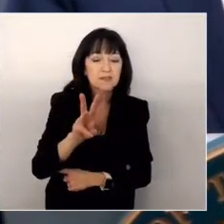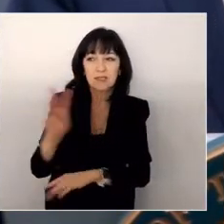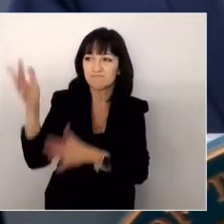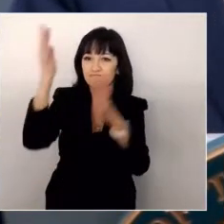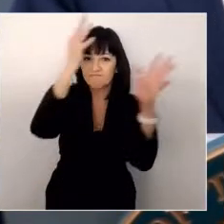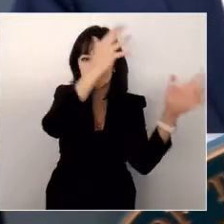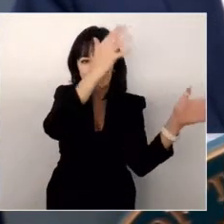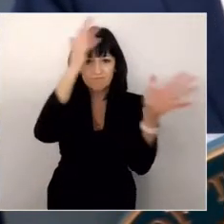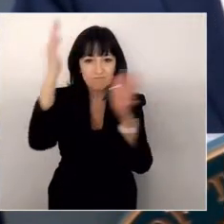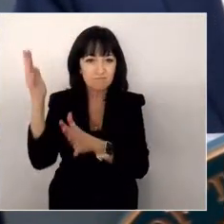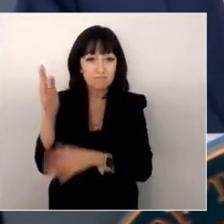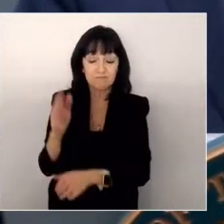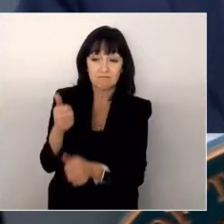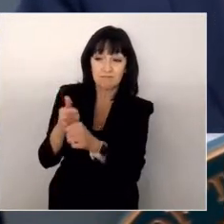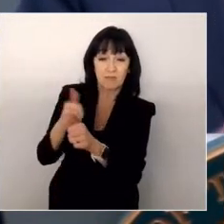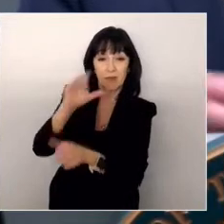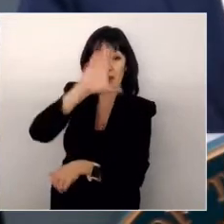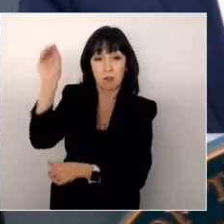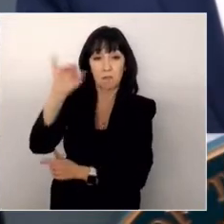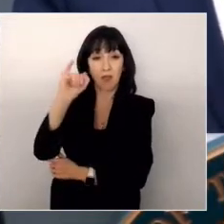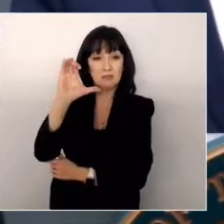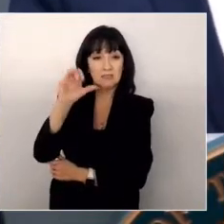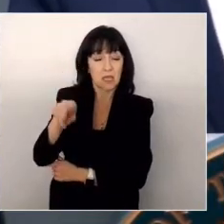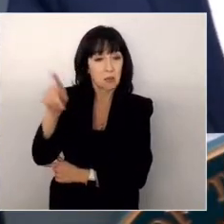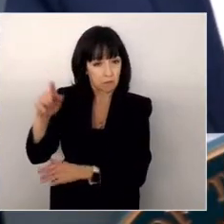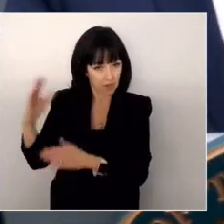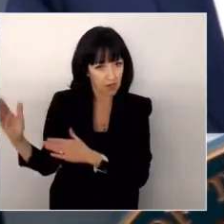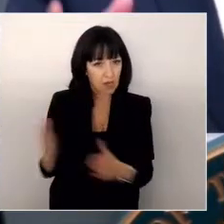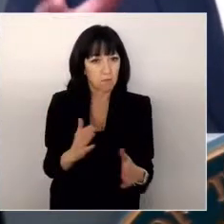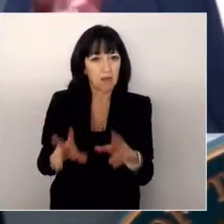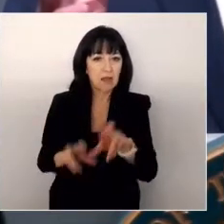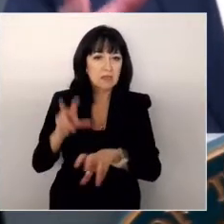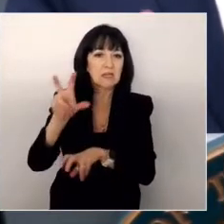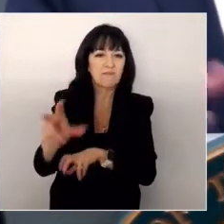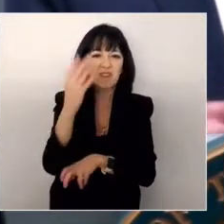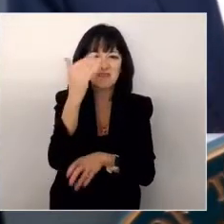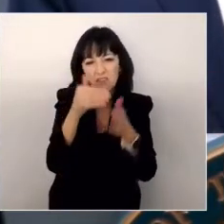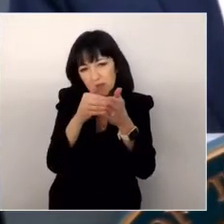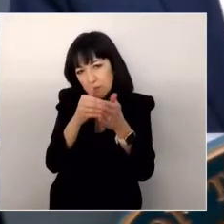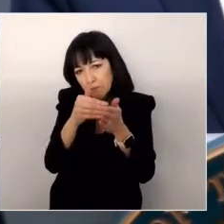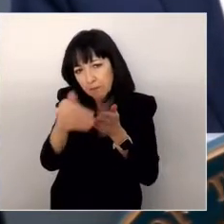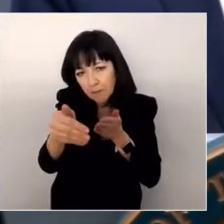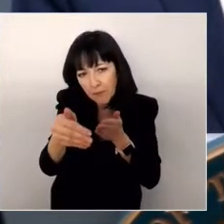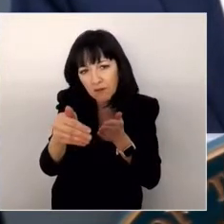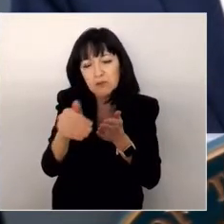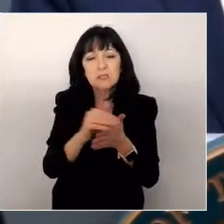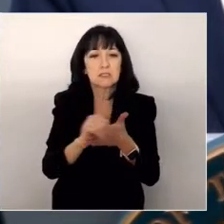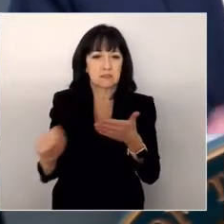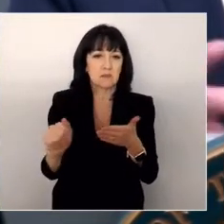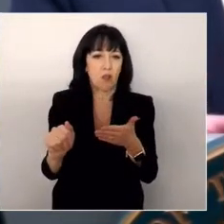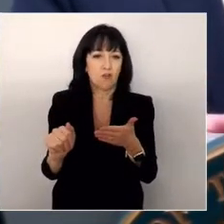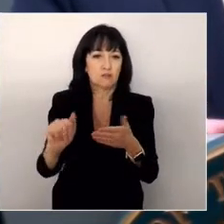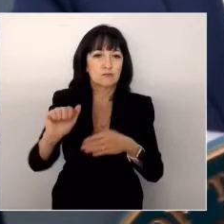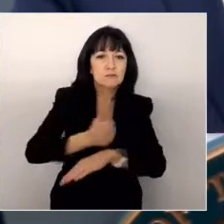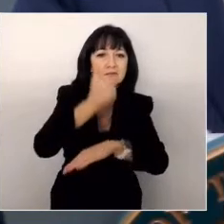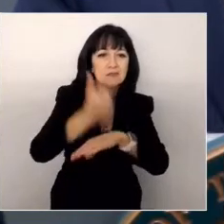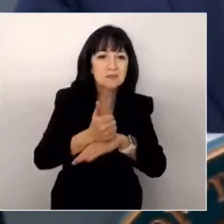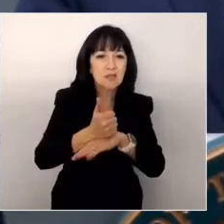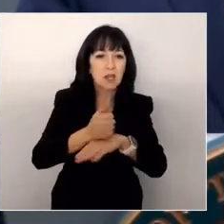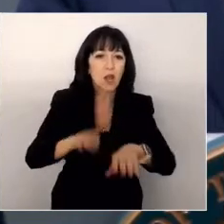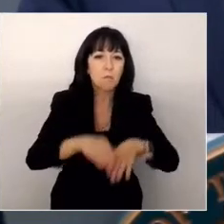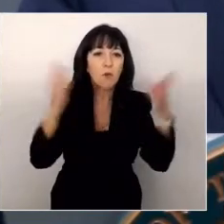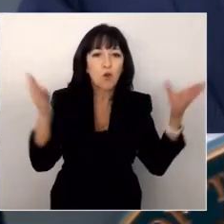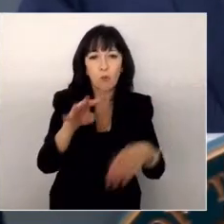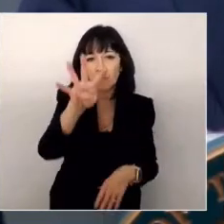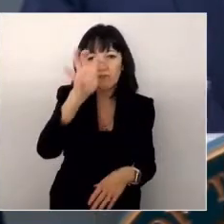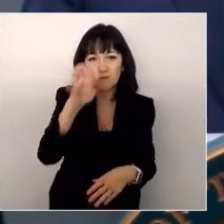ICM plans to invest $15 million in its new headquarters and create almost 400 new jobs. Prelude